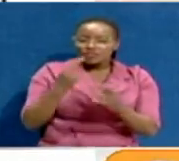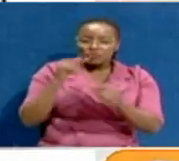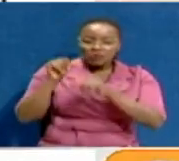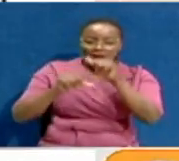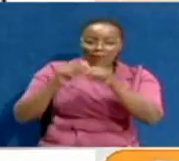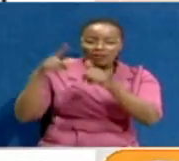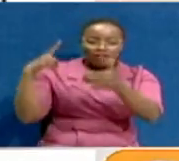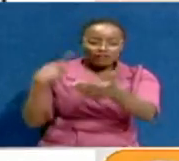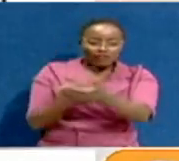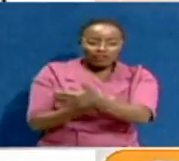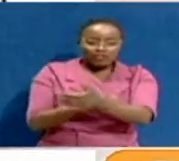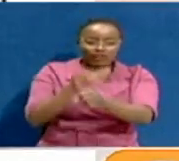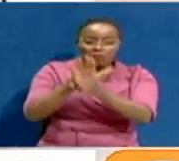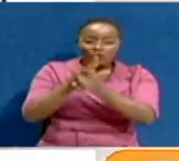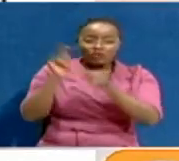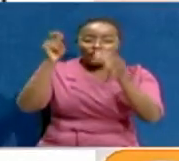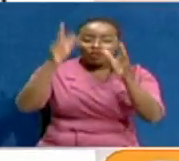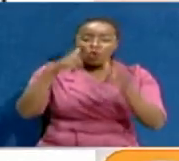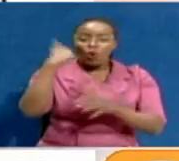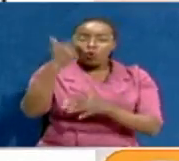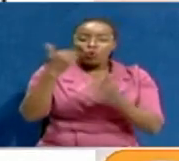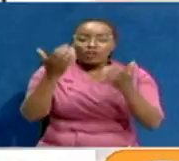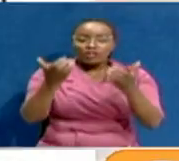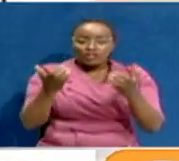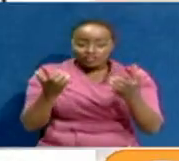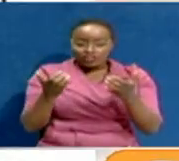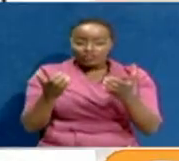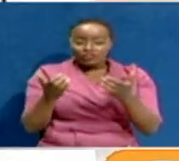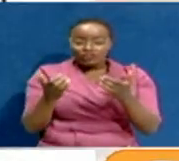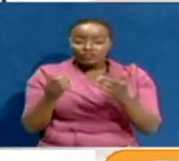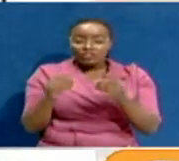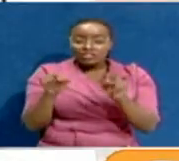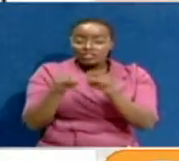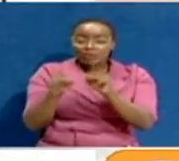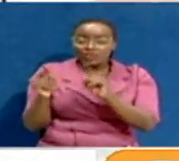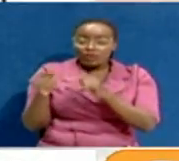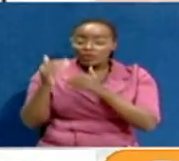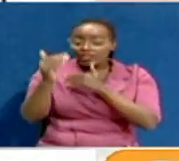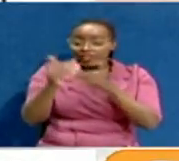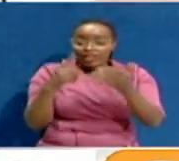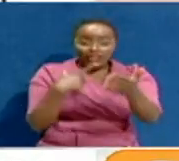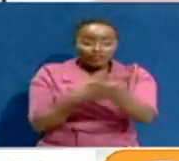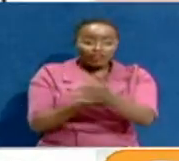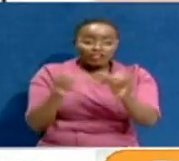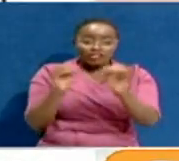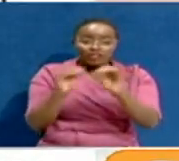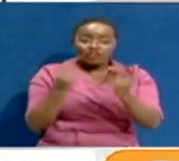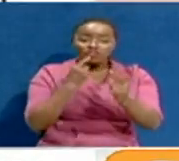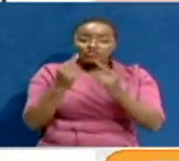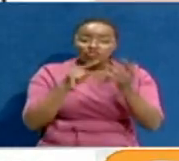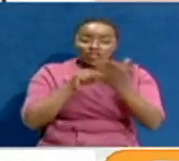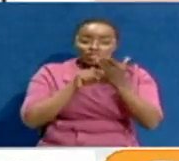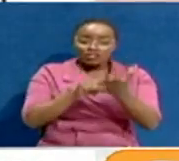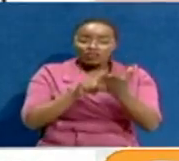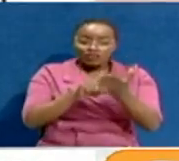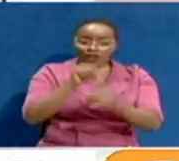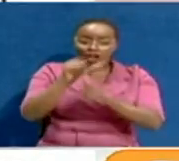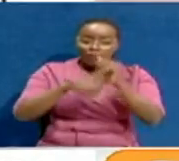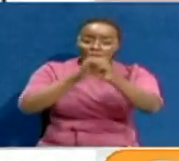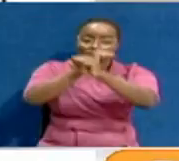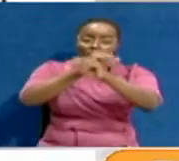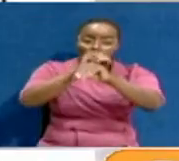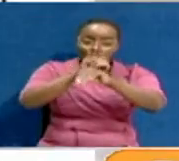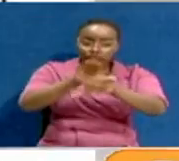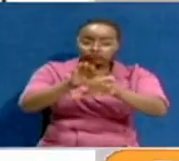talk about a vaccine to a majority of Kenyans who will not even come close to the vaccine. Talk and emphasize more on prevention